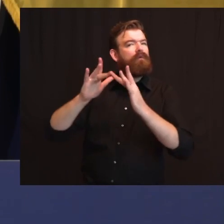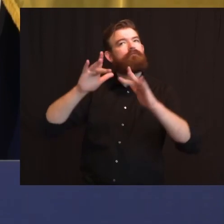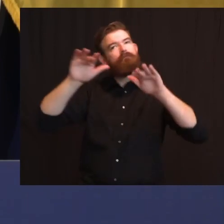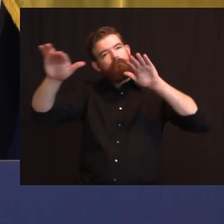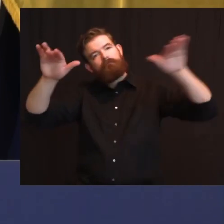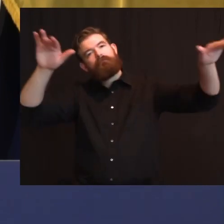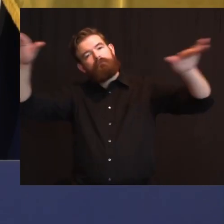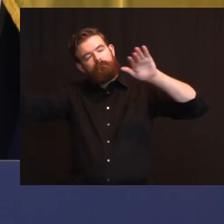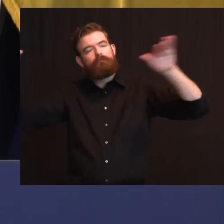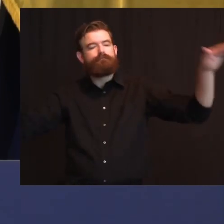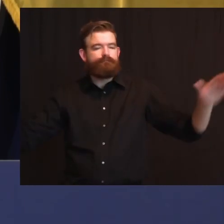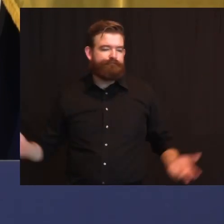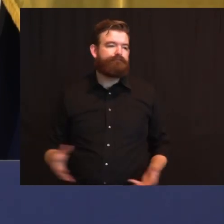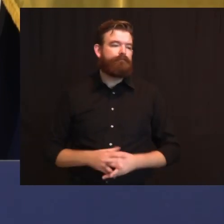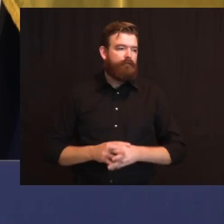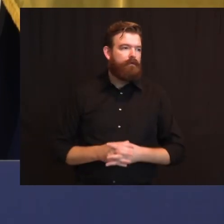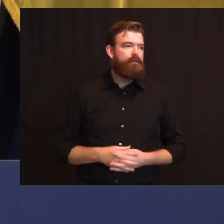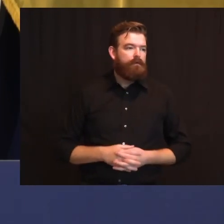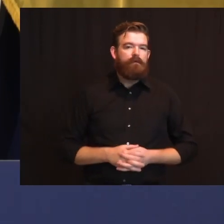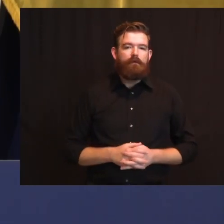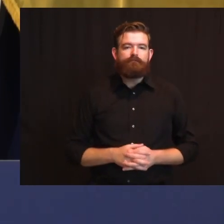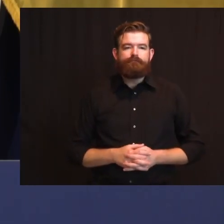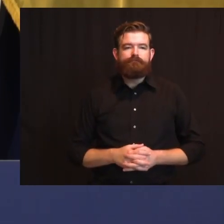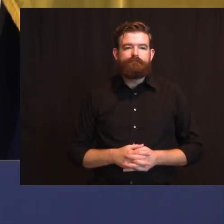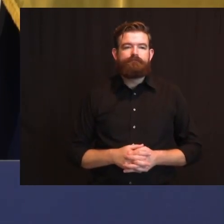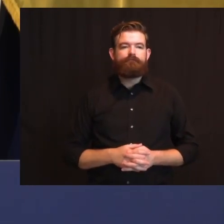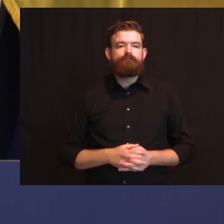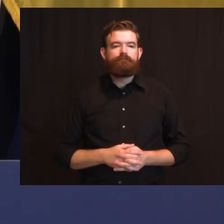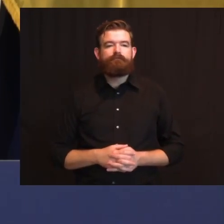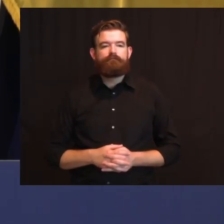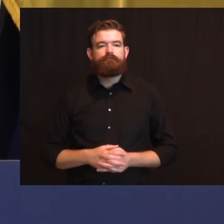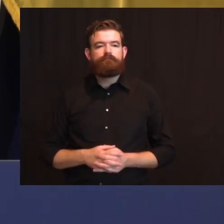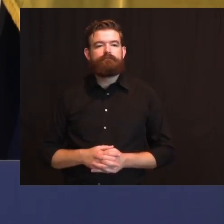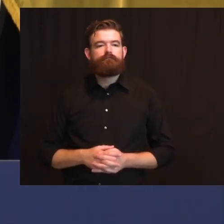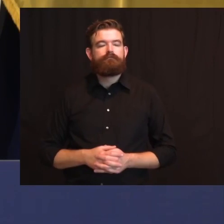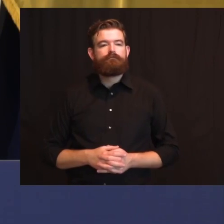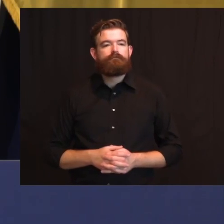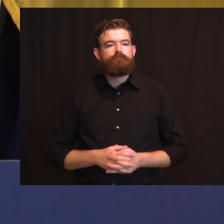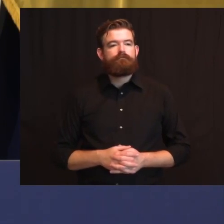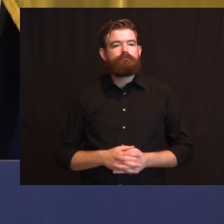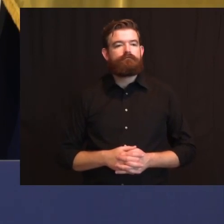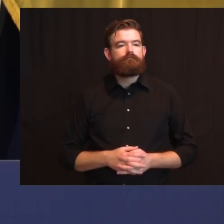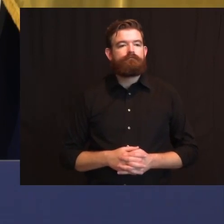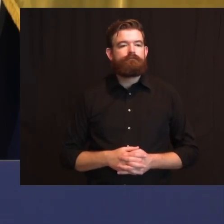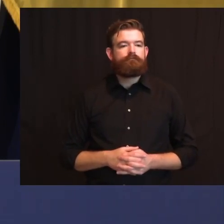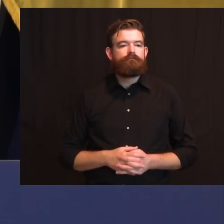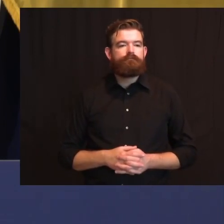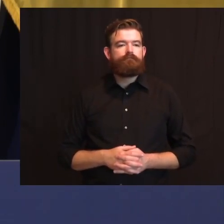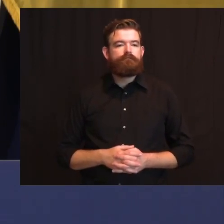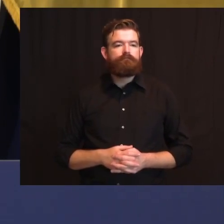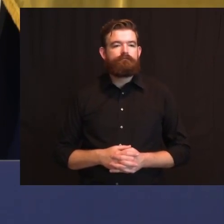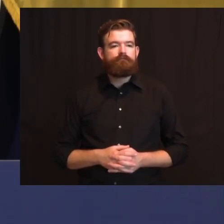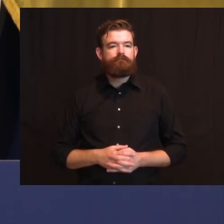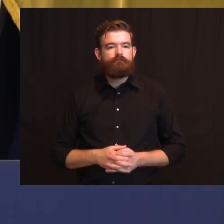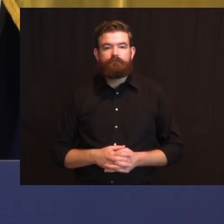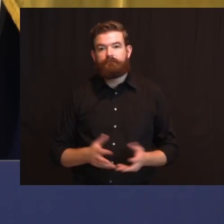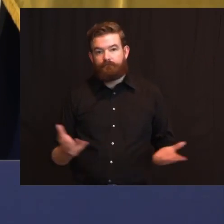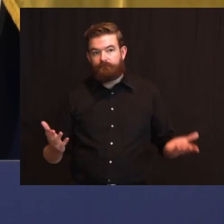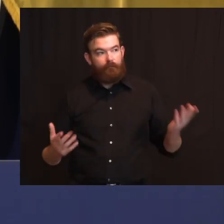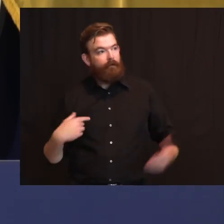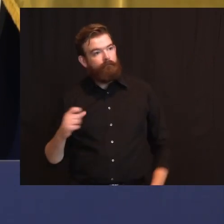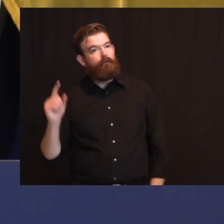also literally up and down the lines themselves. Why we wouldn't have a statewide guidance, and I'm going to